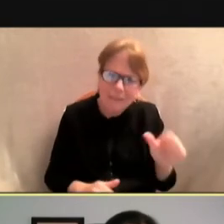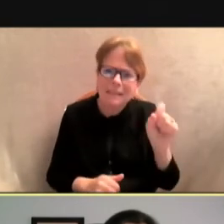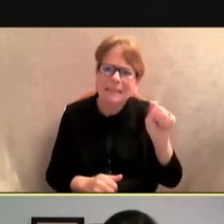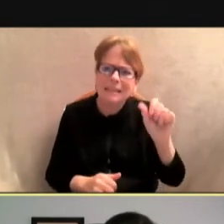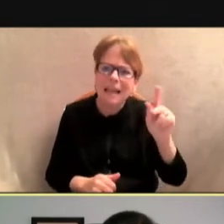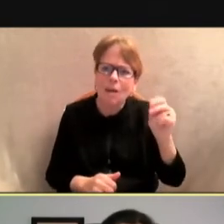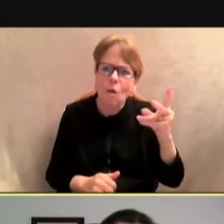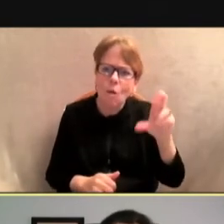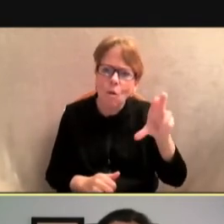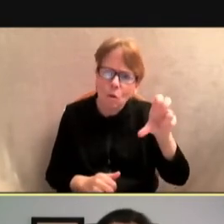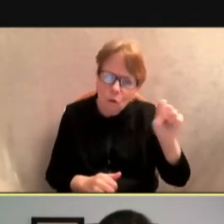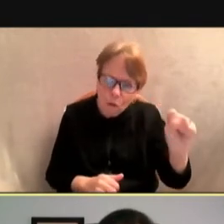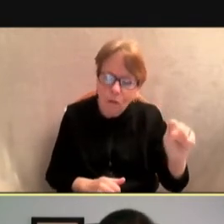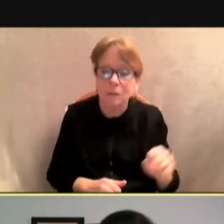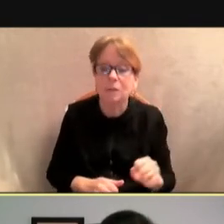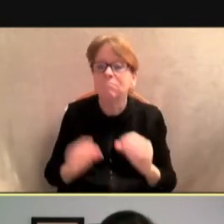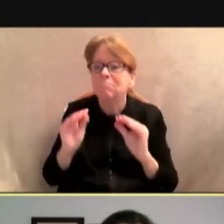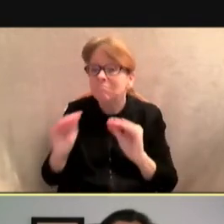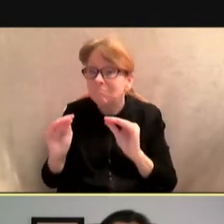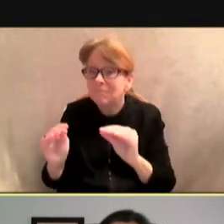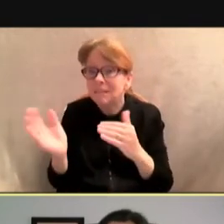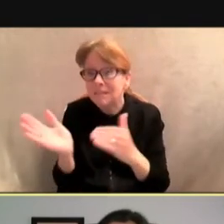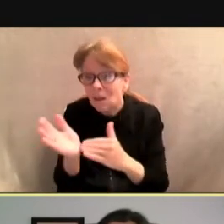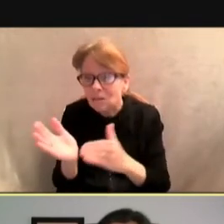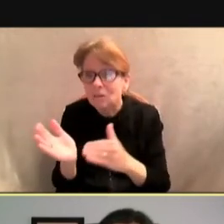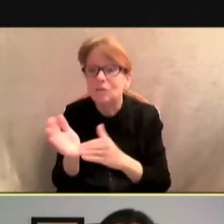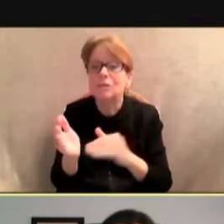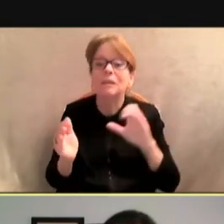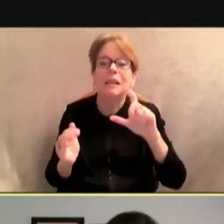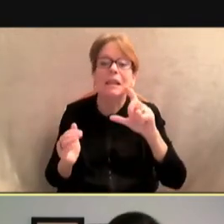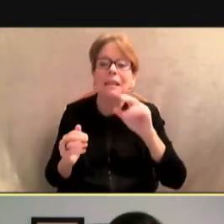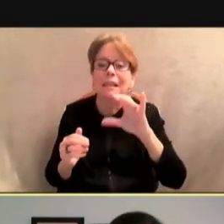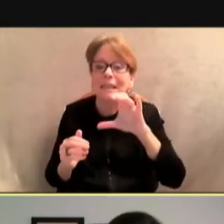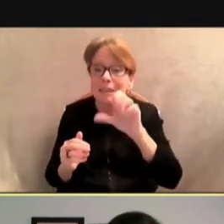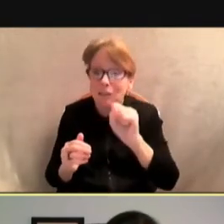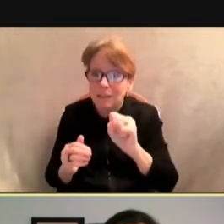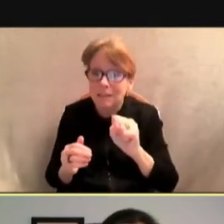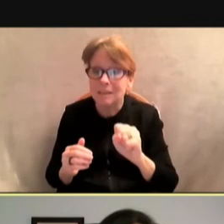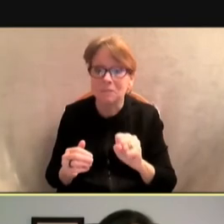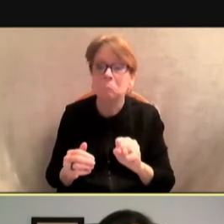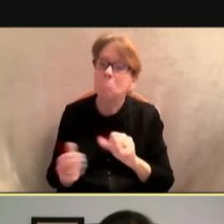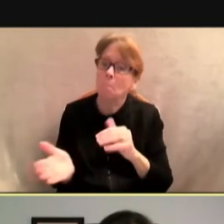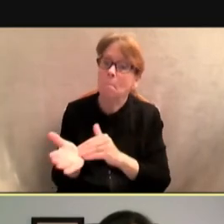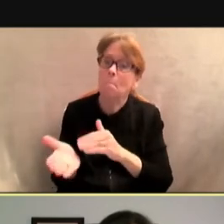education for clinician trainees across specialties, including but not limited to medical students.